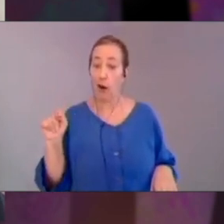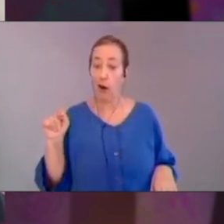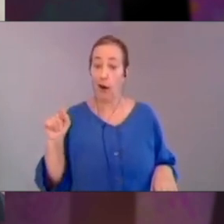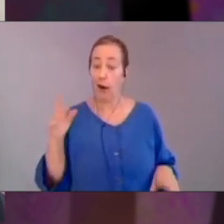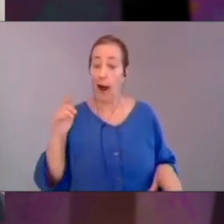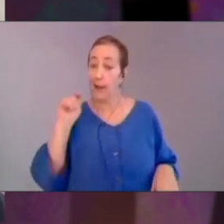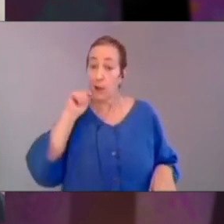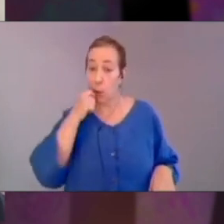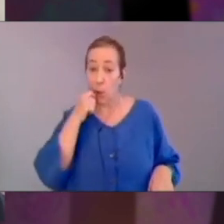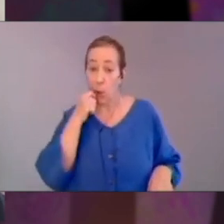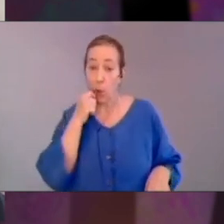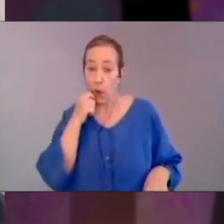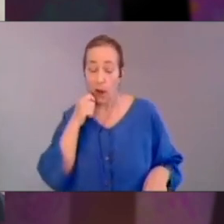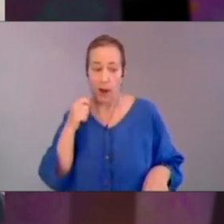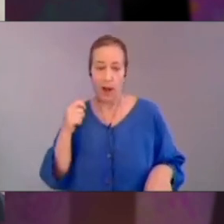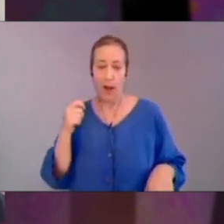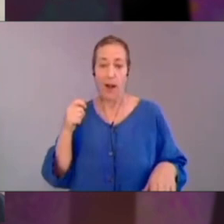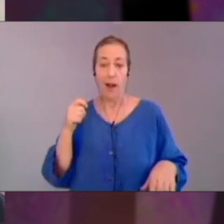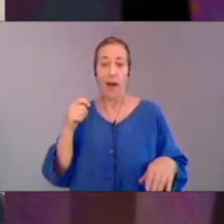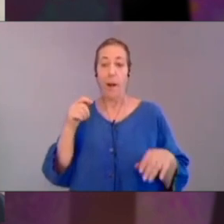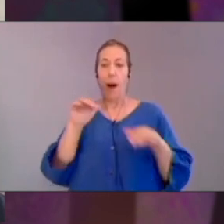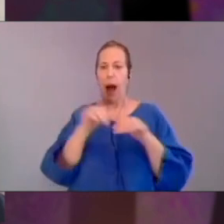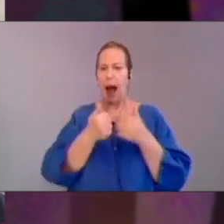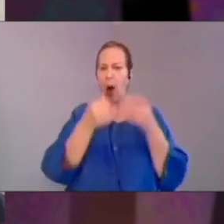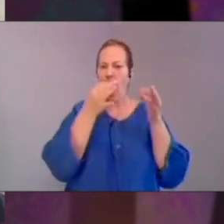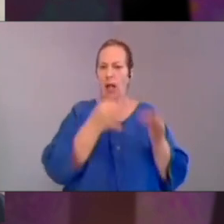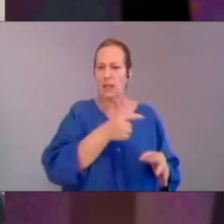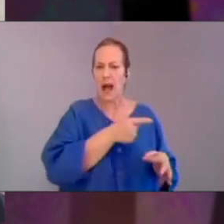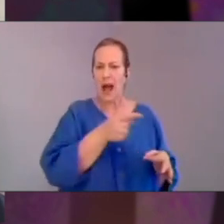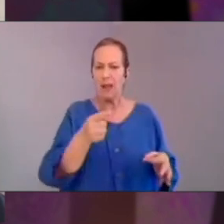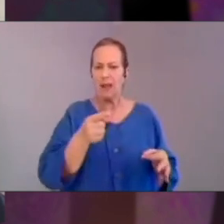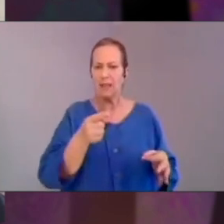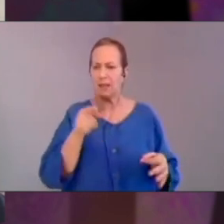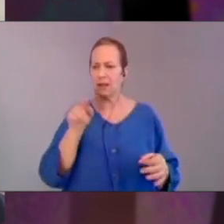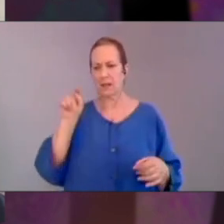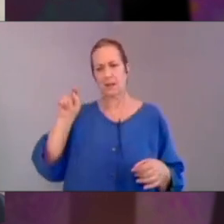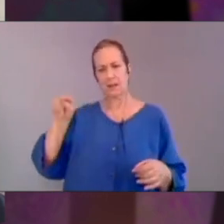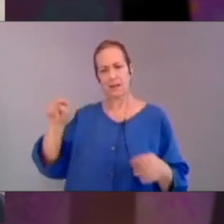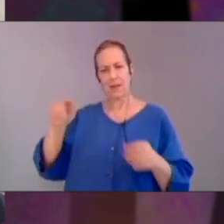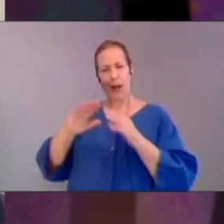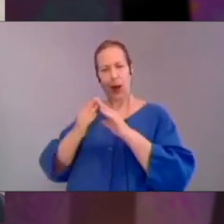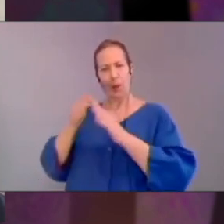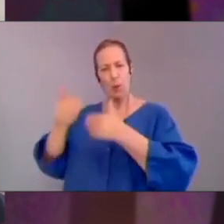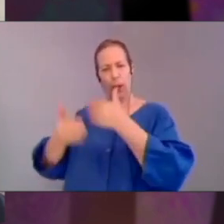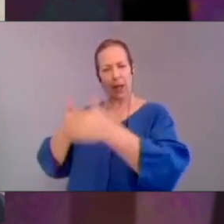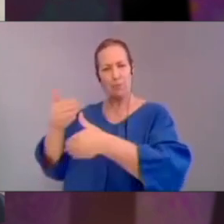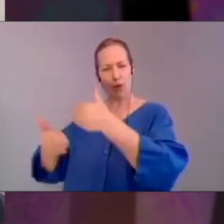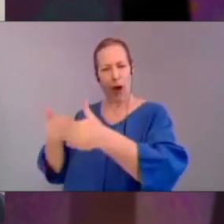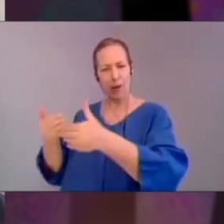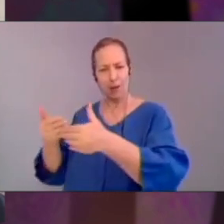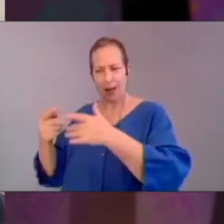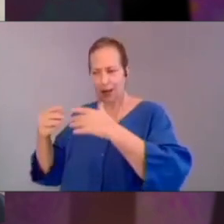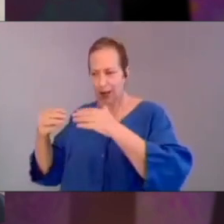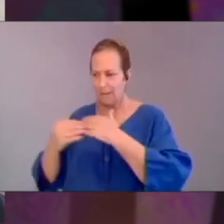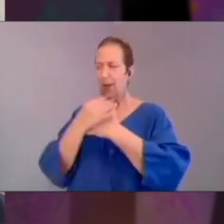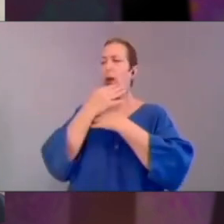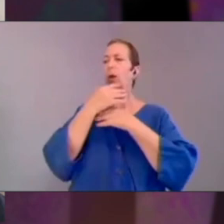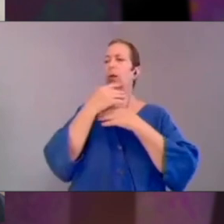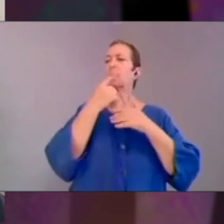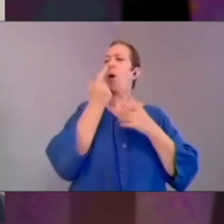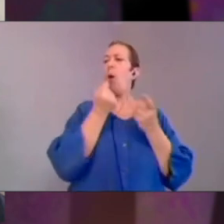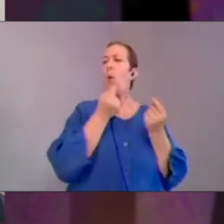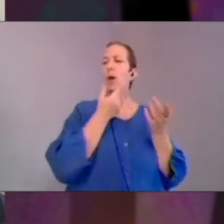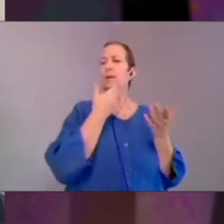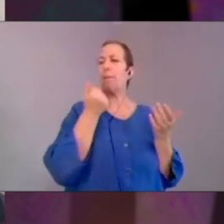again, like the process drove the form the content took. And you know, that's what it